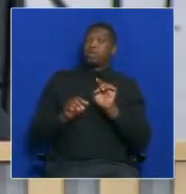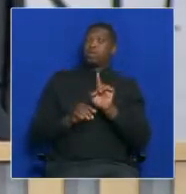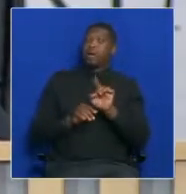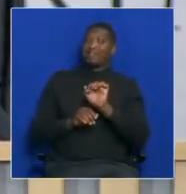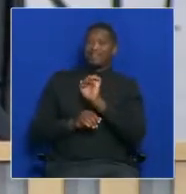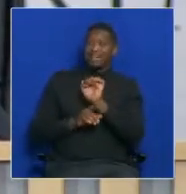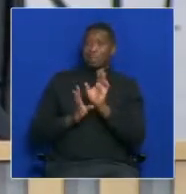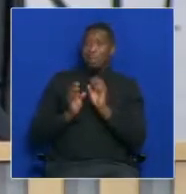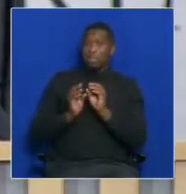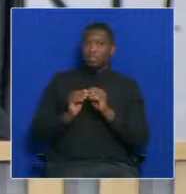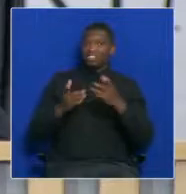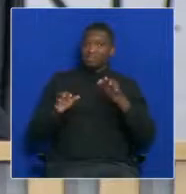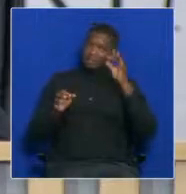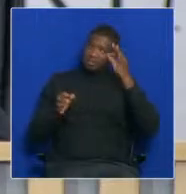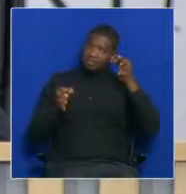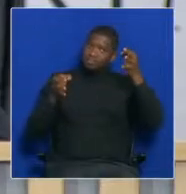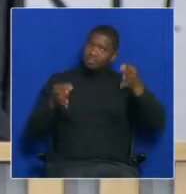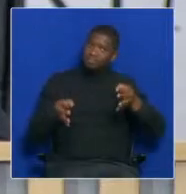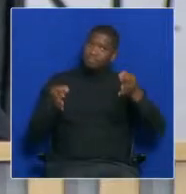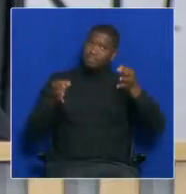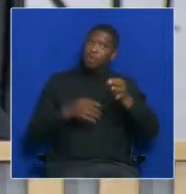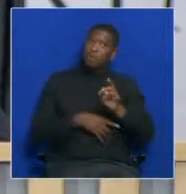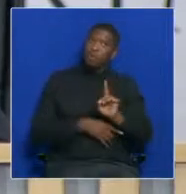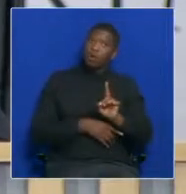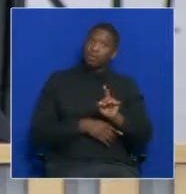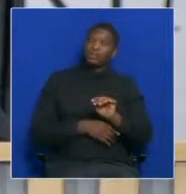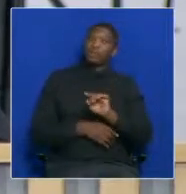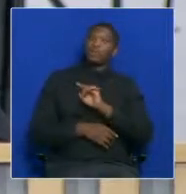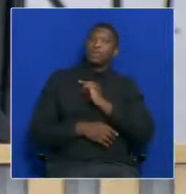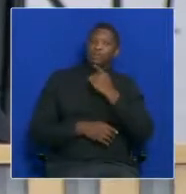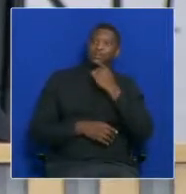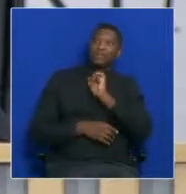that because the matter is already with